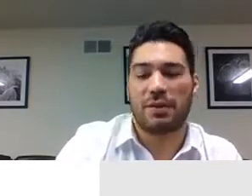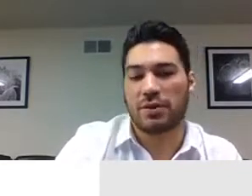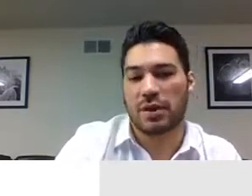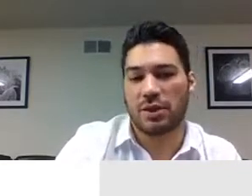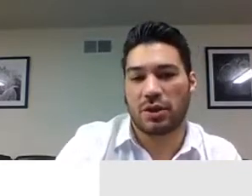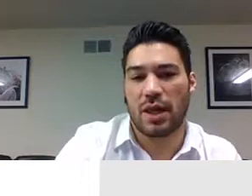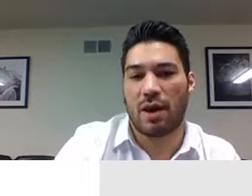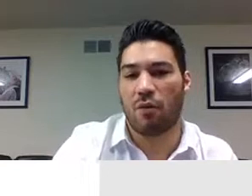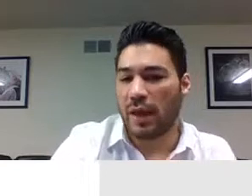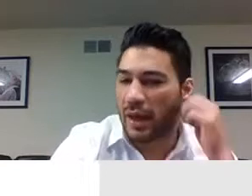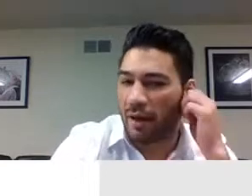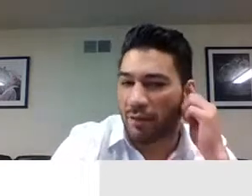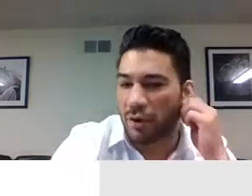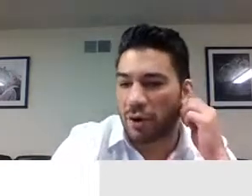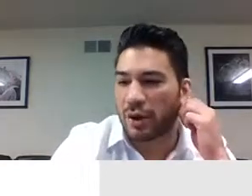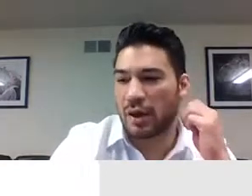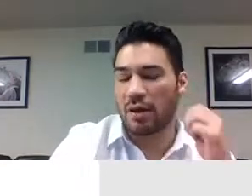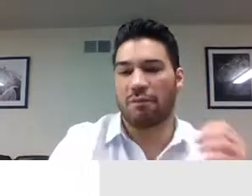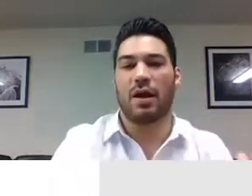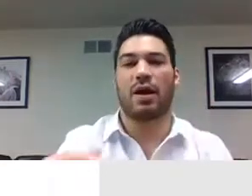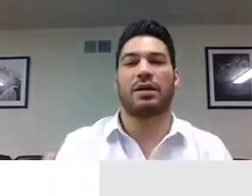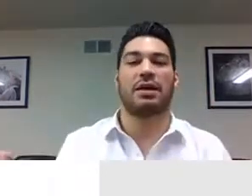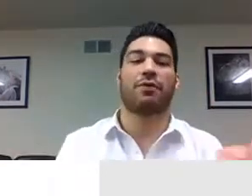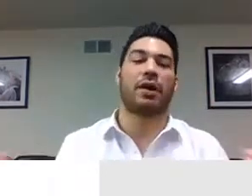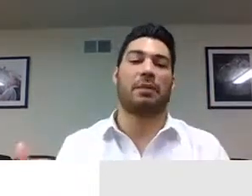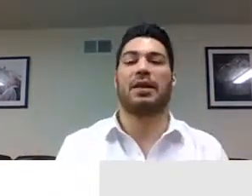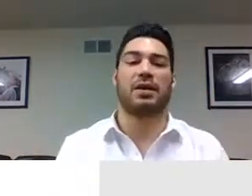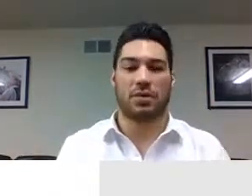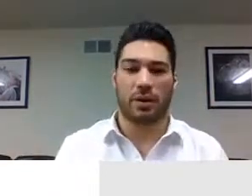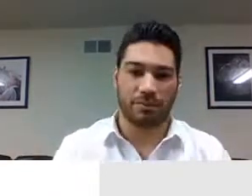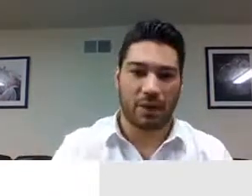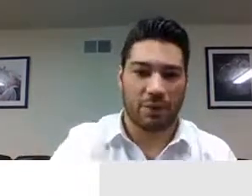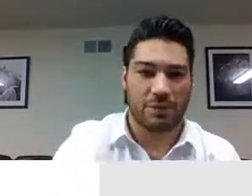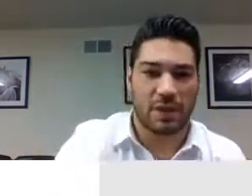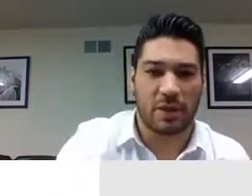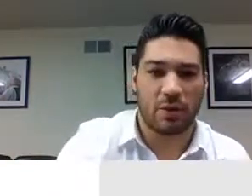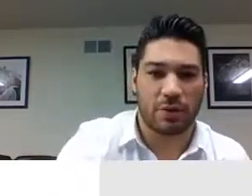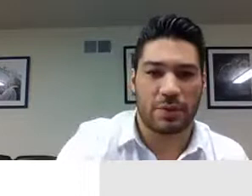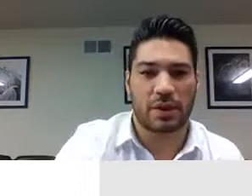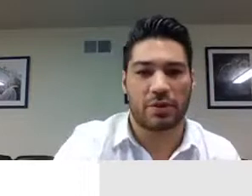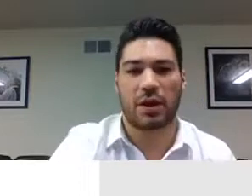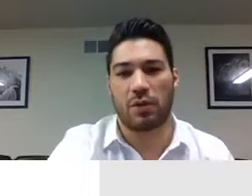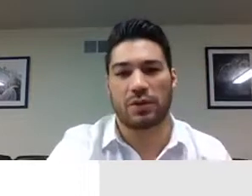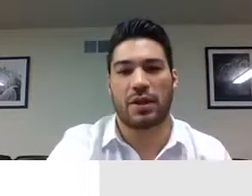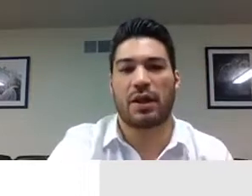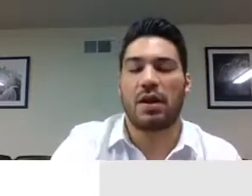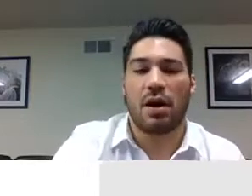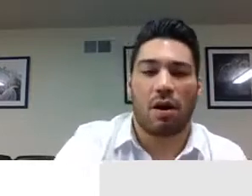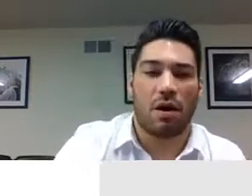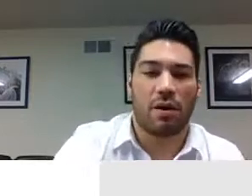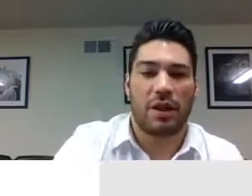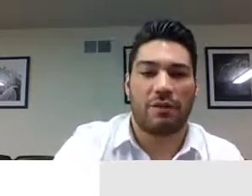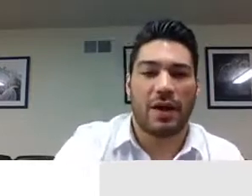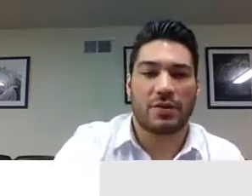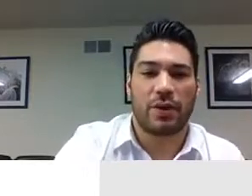pieces of legislation that we have heard differing opinions on from stakeholders, particular stakeholders that